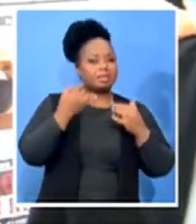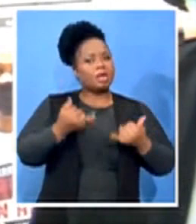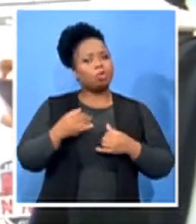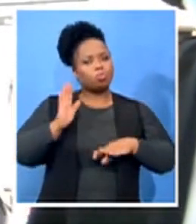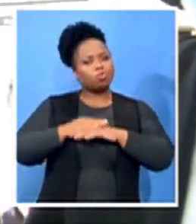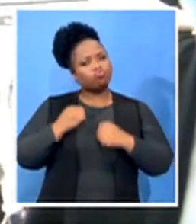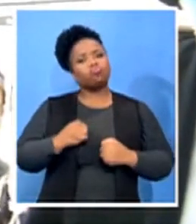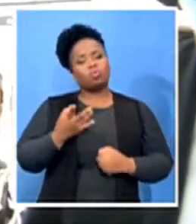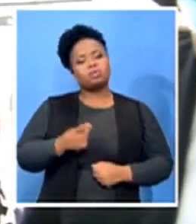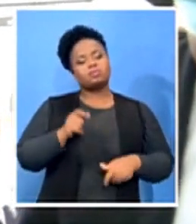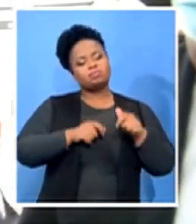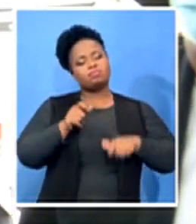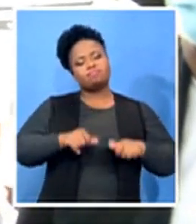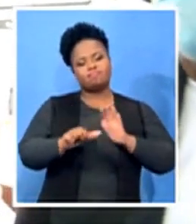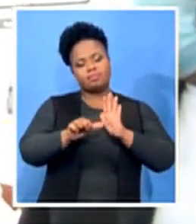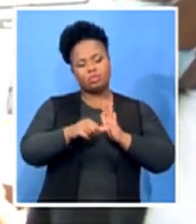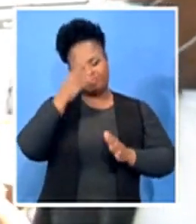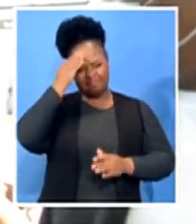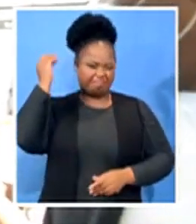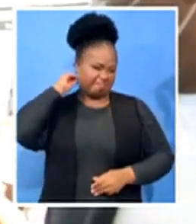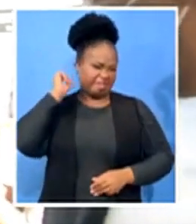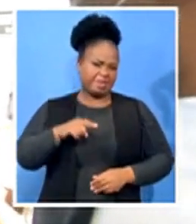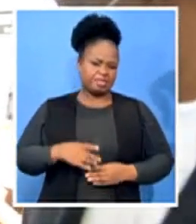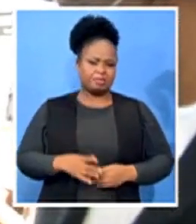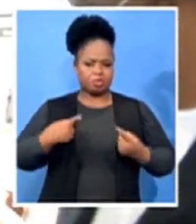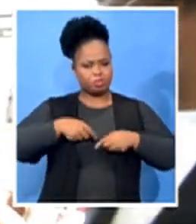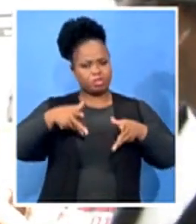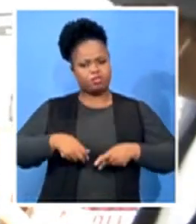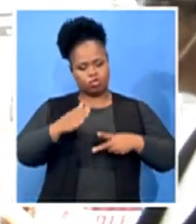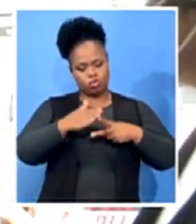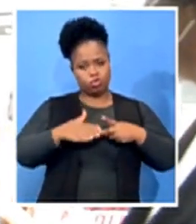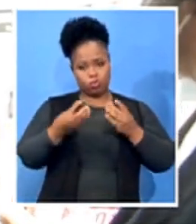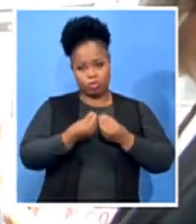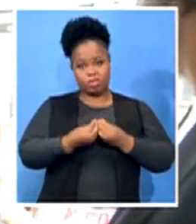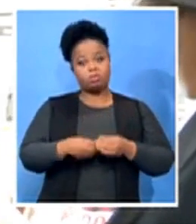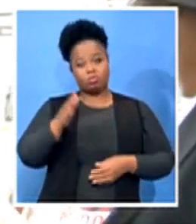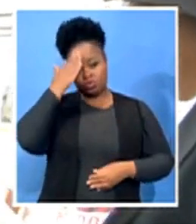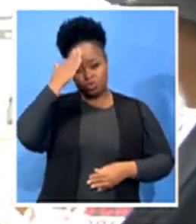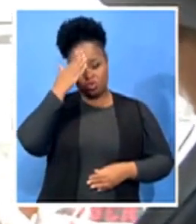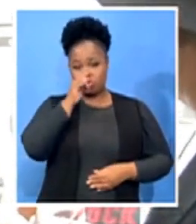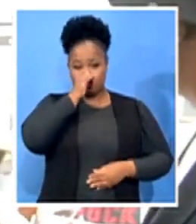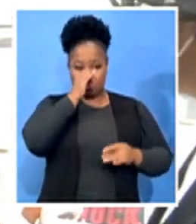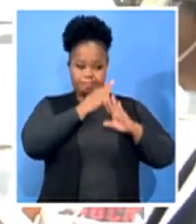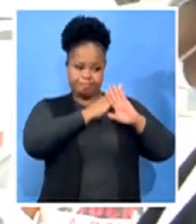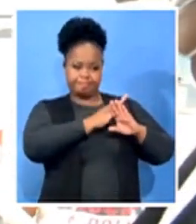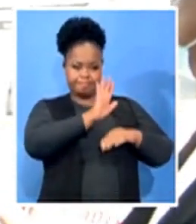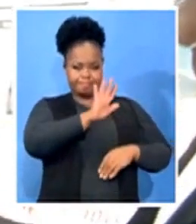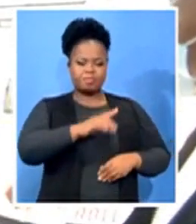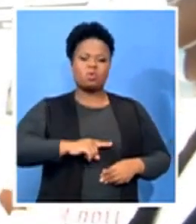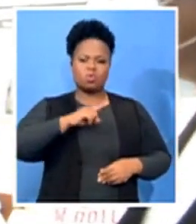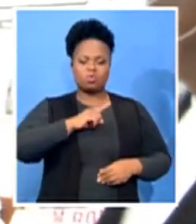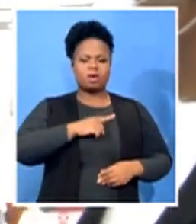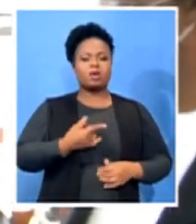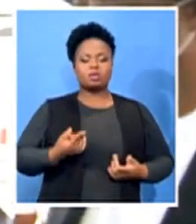that. But we are here for two things, as you know. Crime prevention, which was planned by us long before